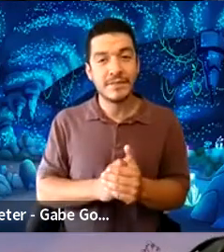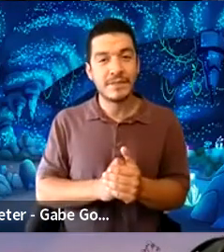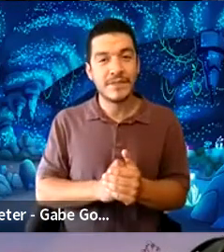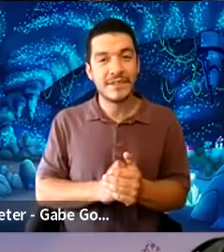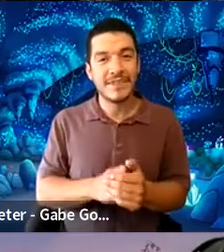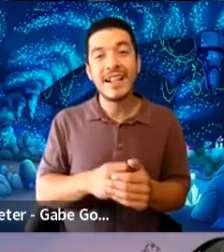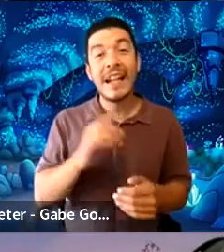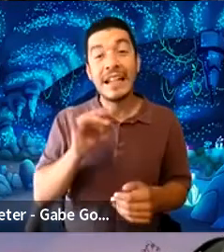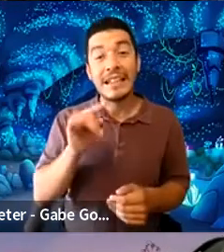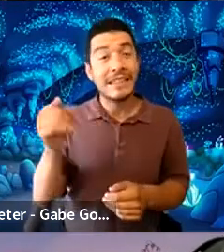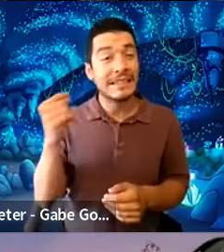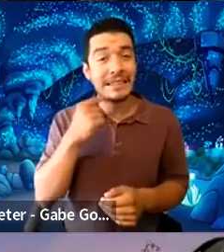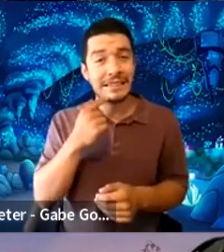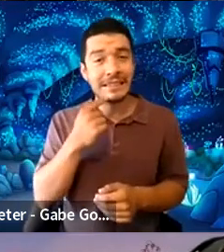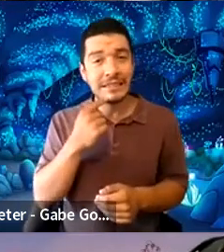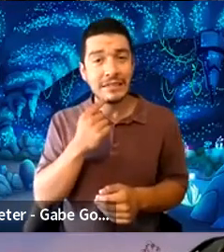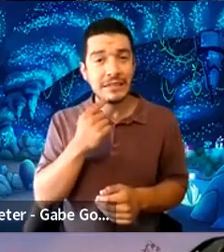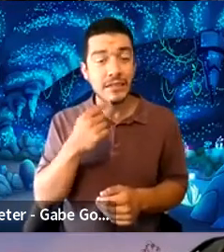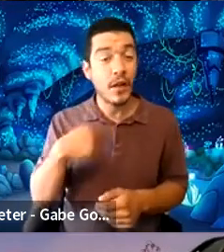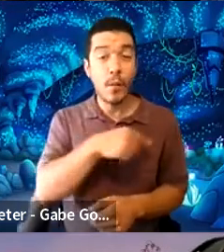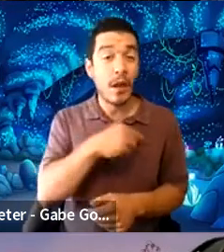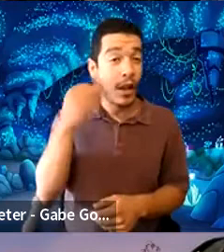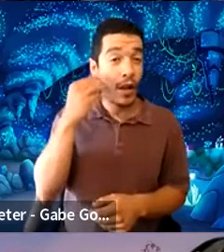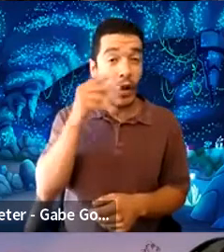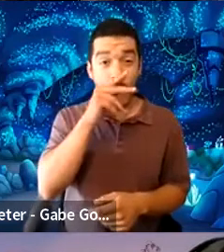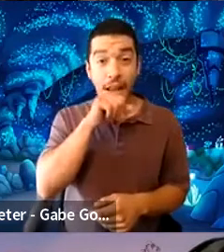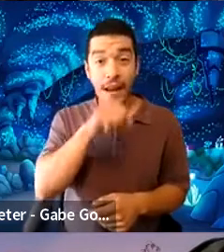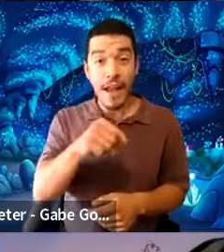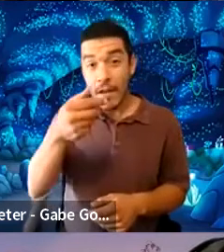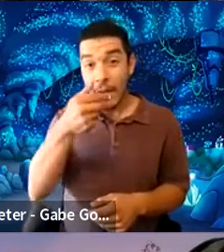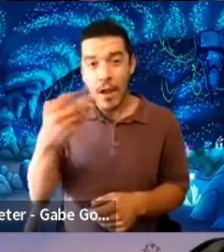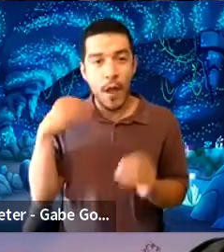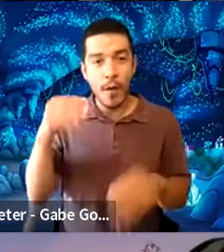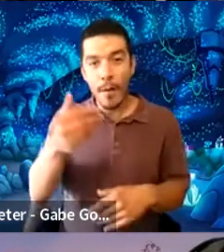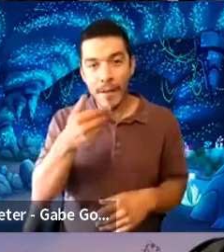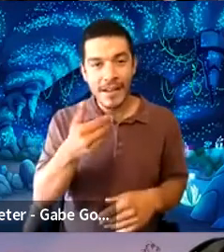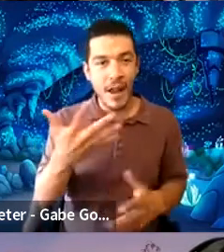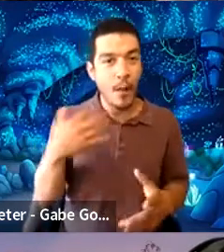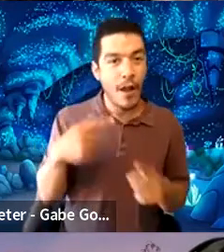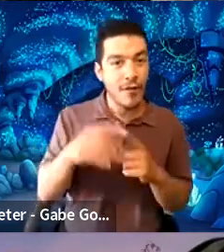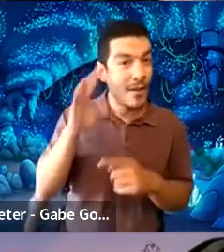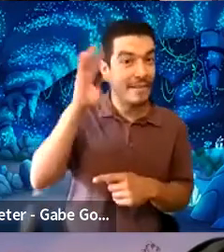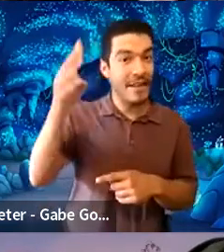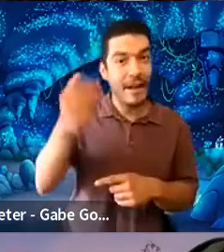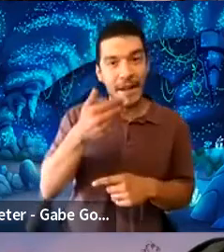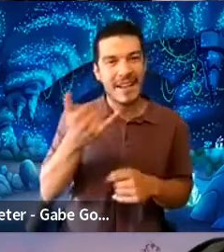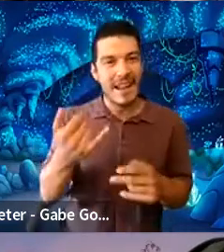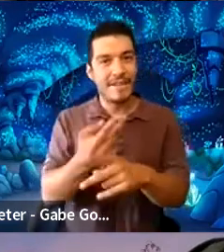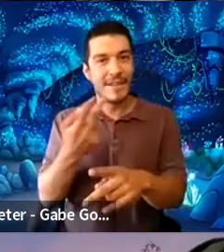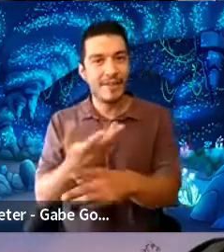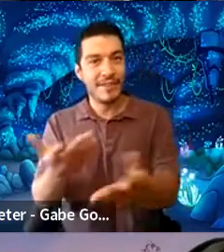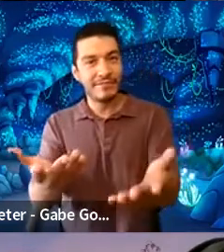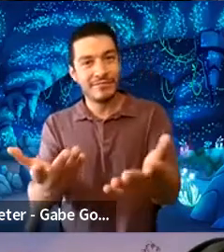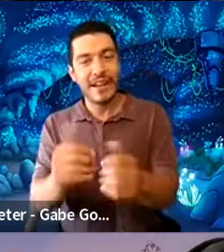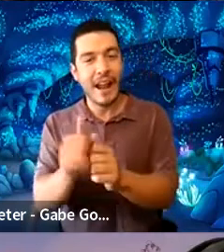consultant, did they say, hey, we know kids love pizza. We want to put pizza. We want to invent pizza. Now figure out, you